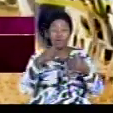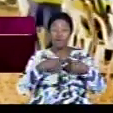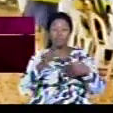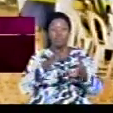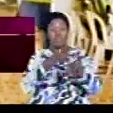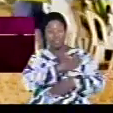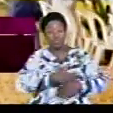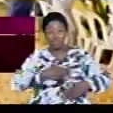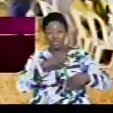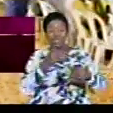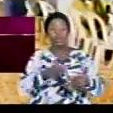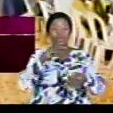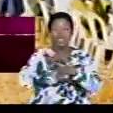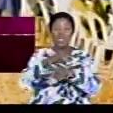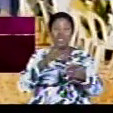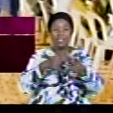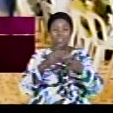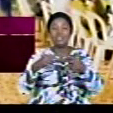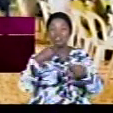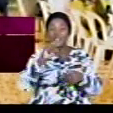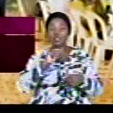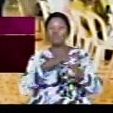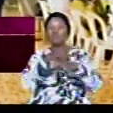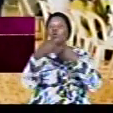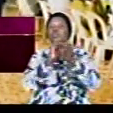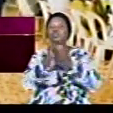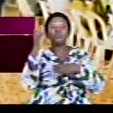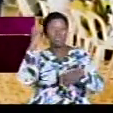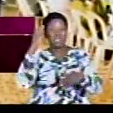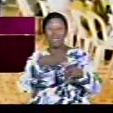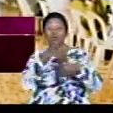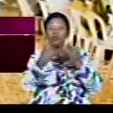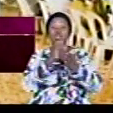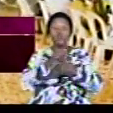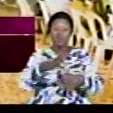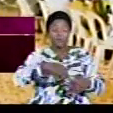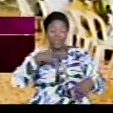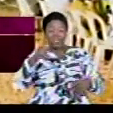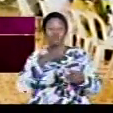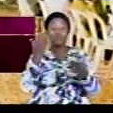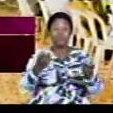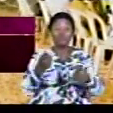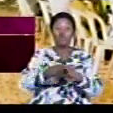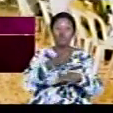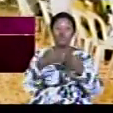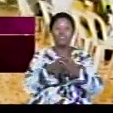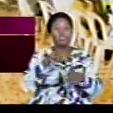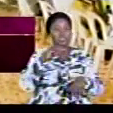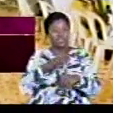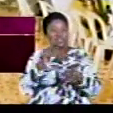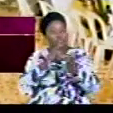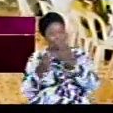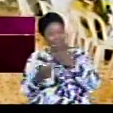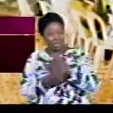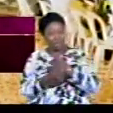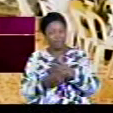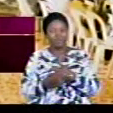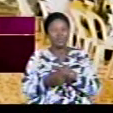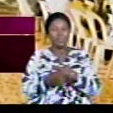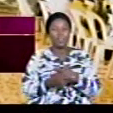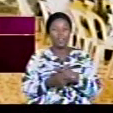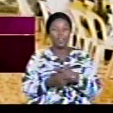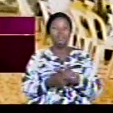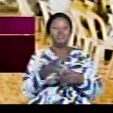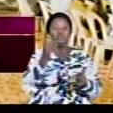you are requesting. You saw that testimony. That great testimony from Bayelsa, the woman with cancer. She was